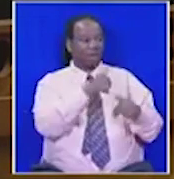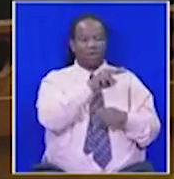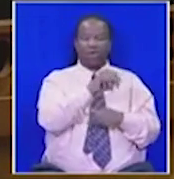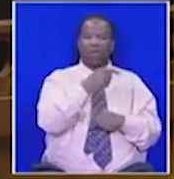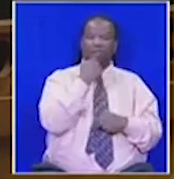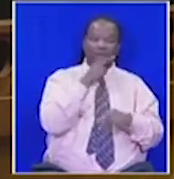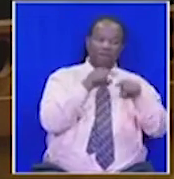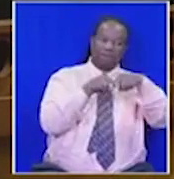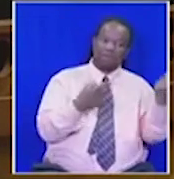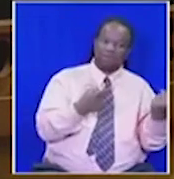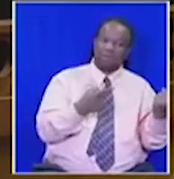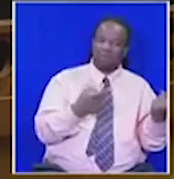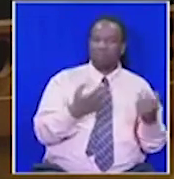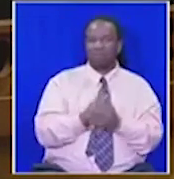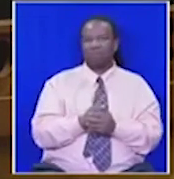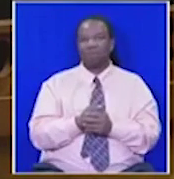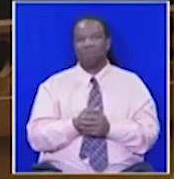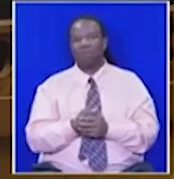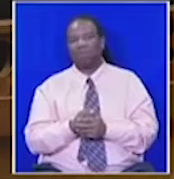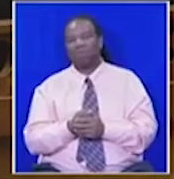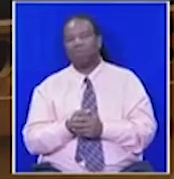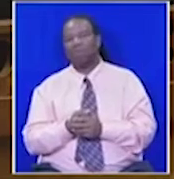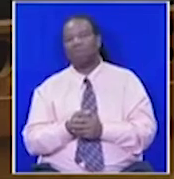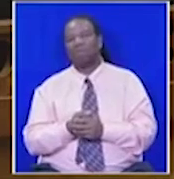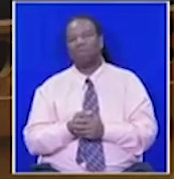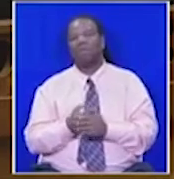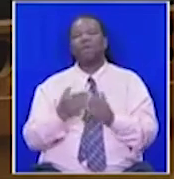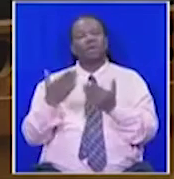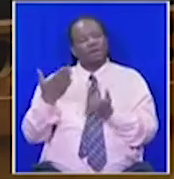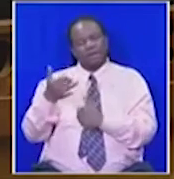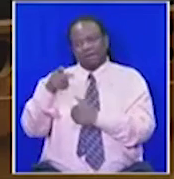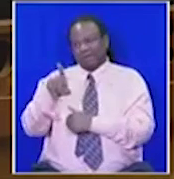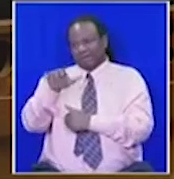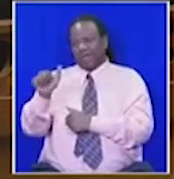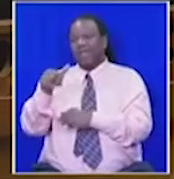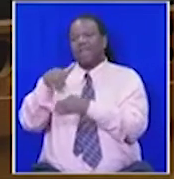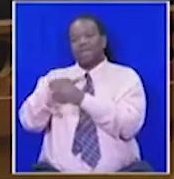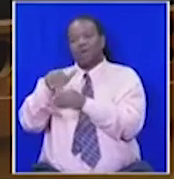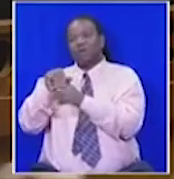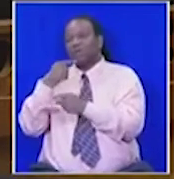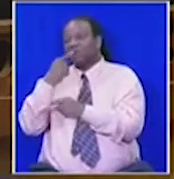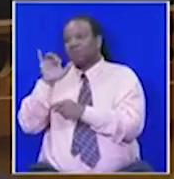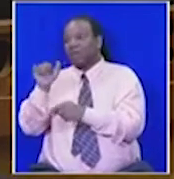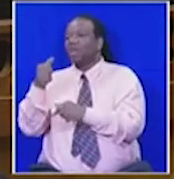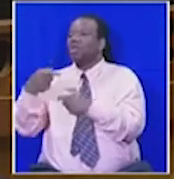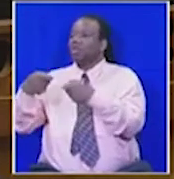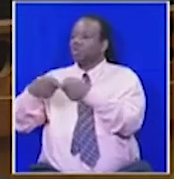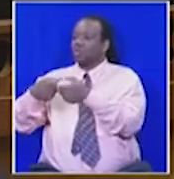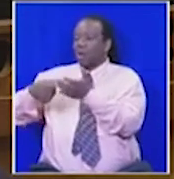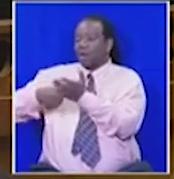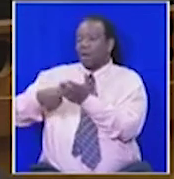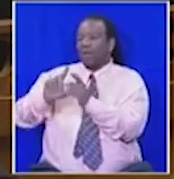voted against fully funding the Office of the Public Protector. The DA voted to increase social grants,